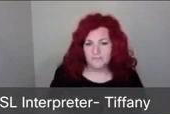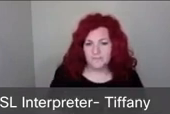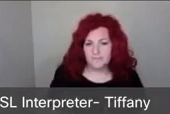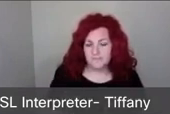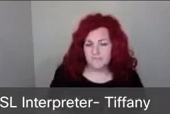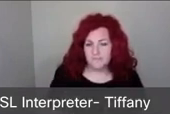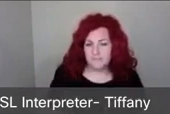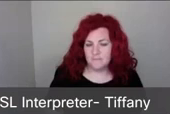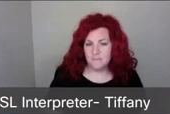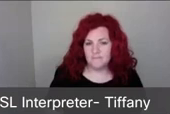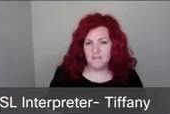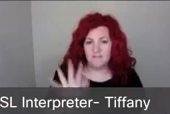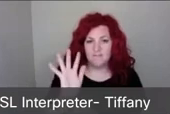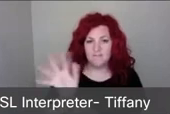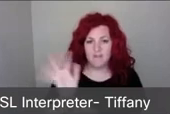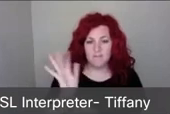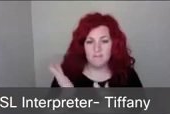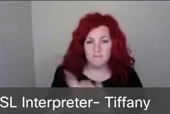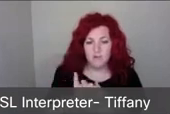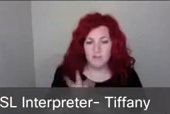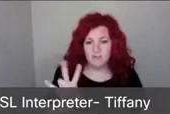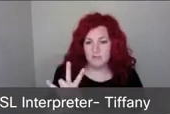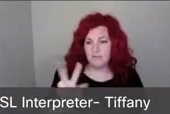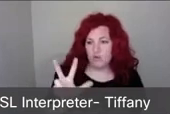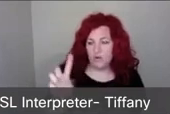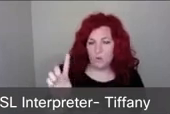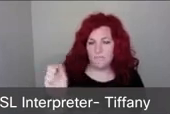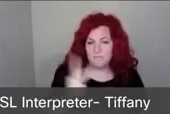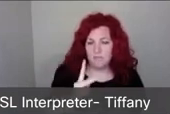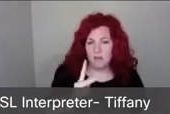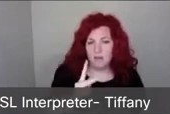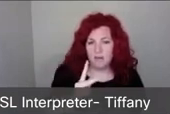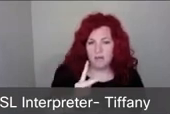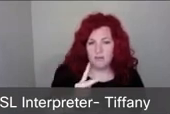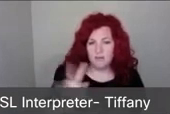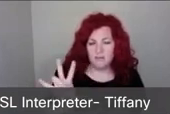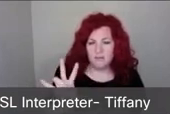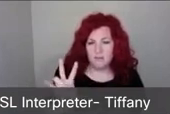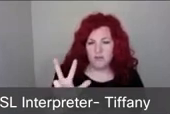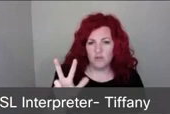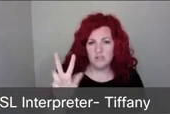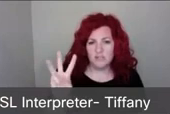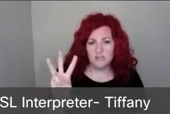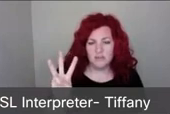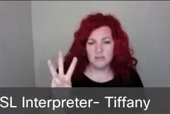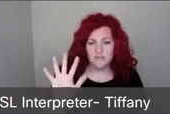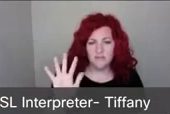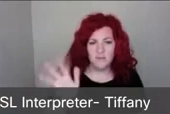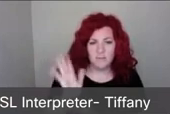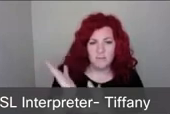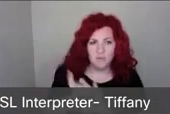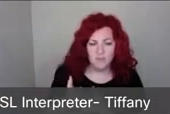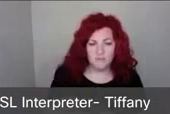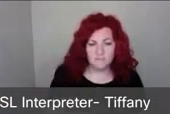At this time, we will take a 5-minute break. It is 7:31. We will be back at 7:36. 5-minute break